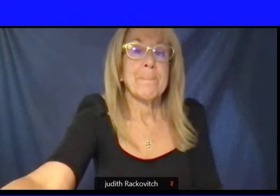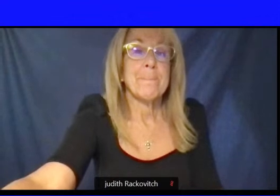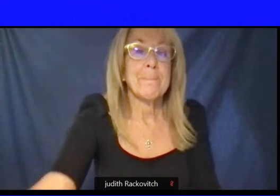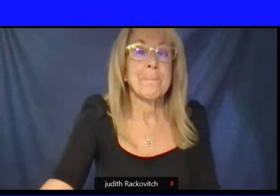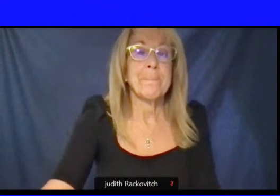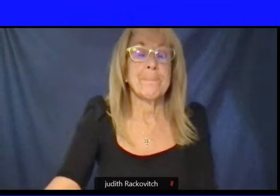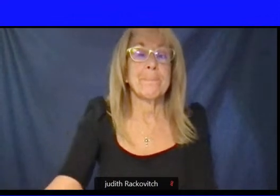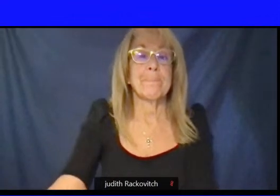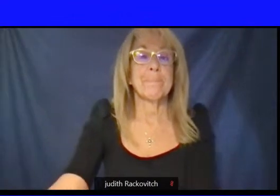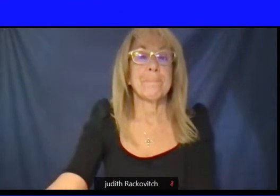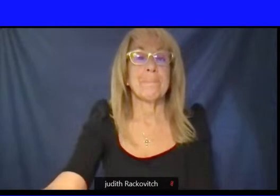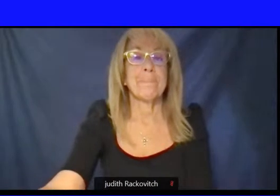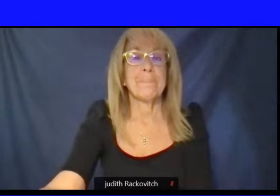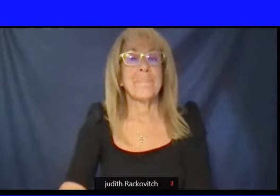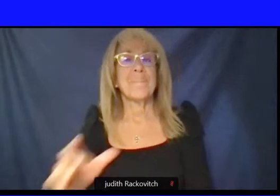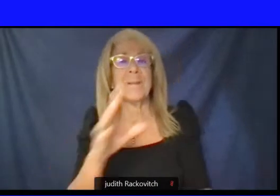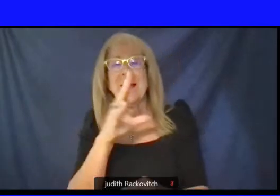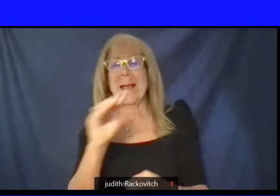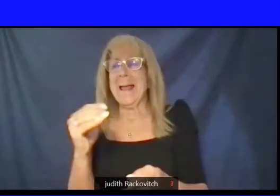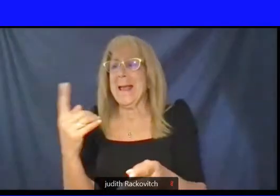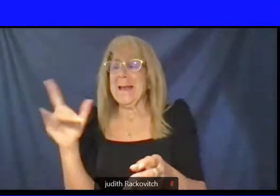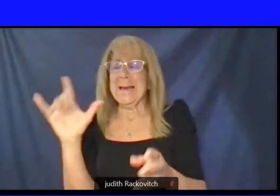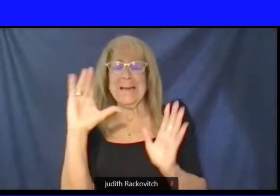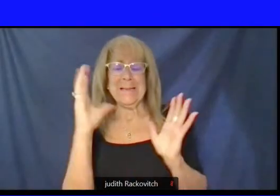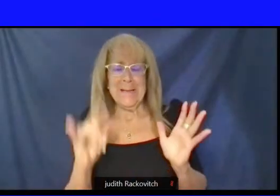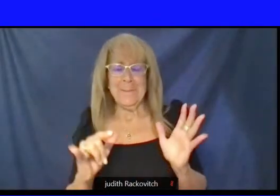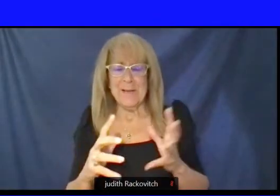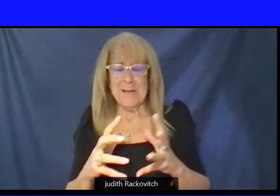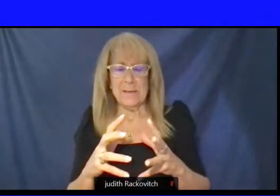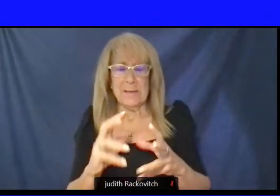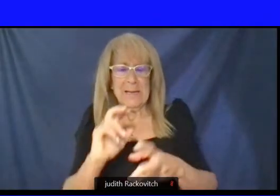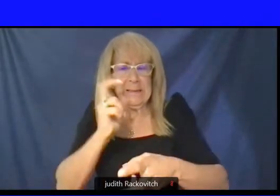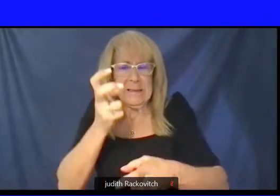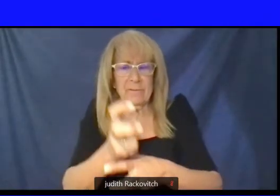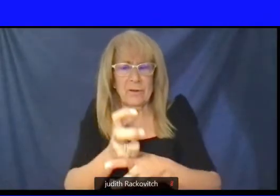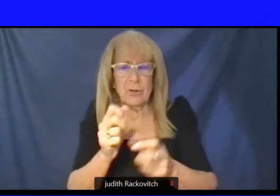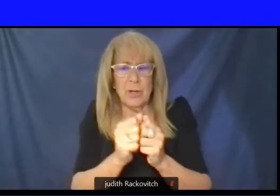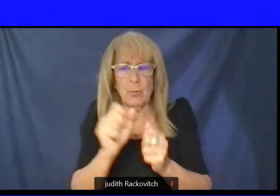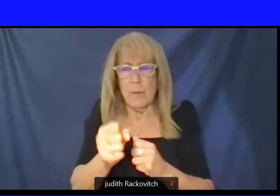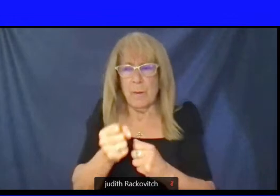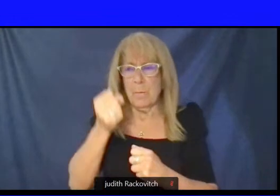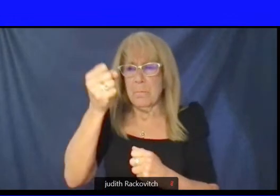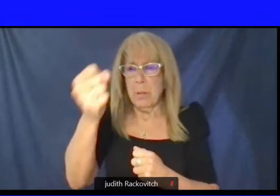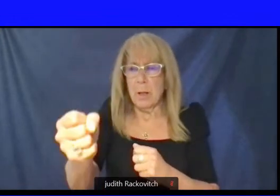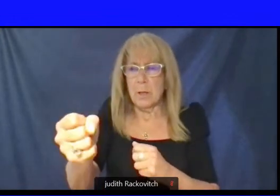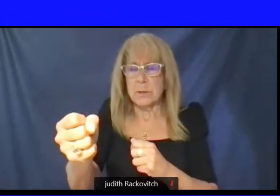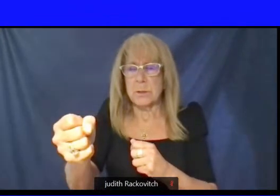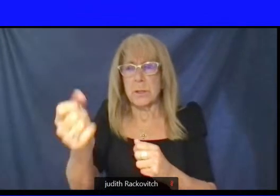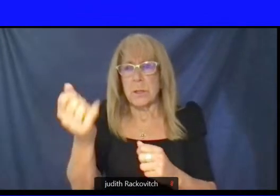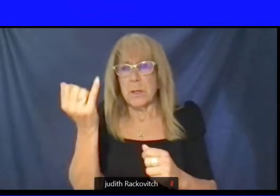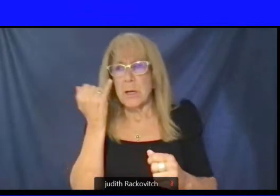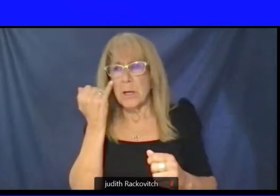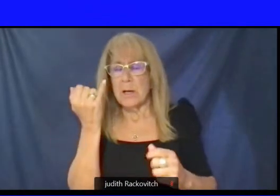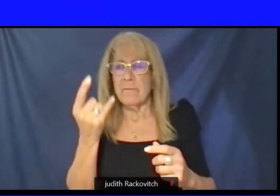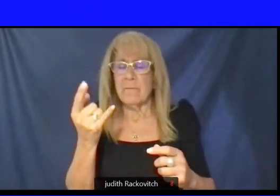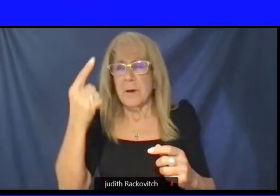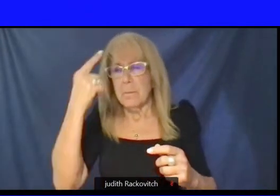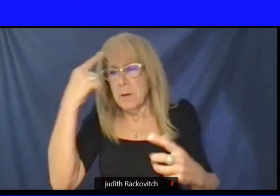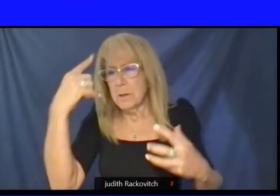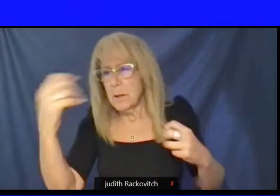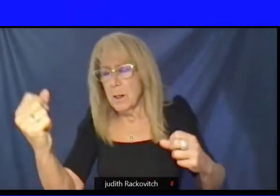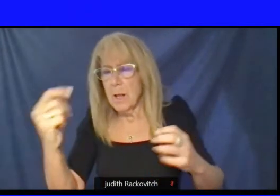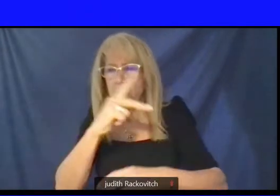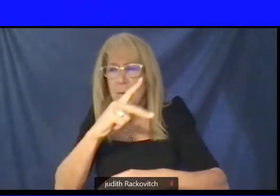the critical time intervention program generally lasts for 6 to 9 months. So from the time